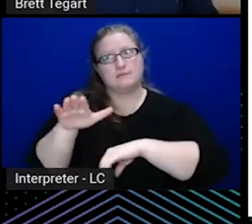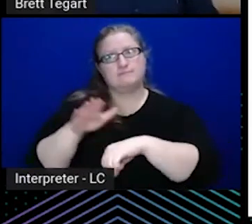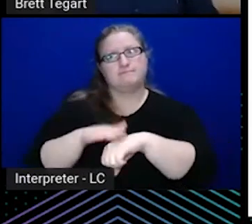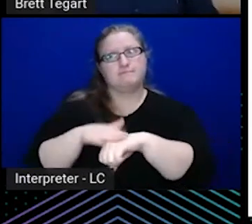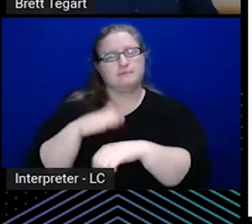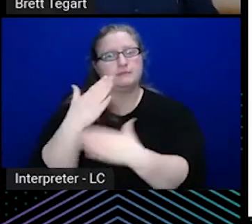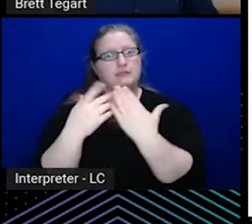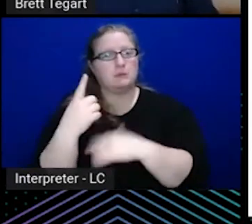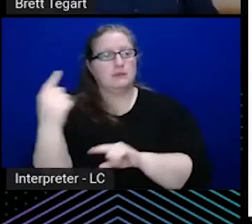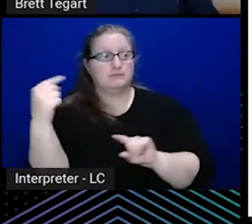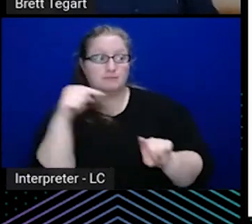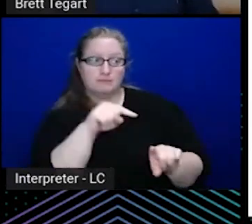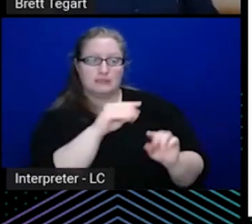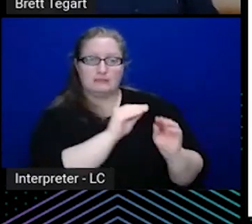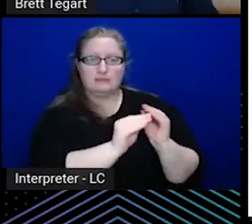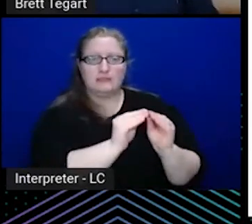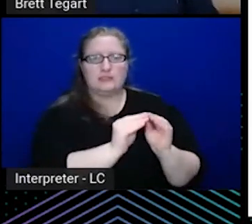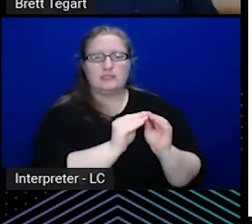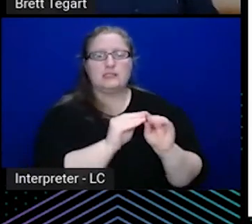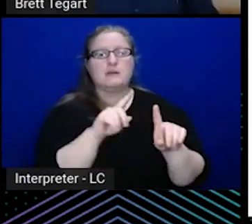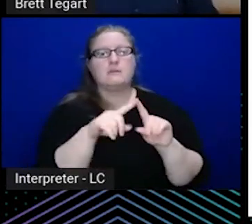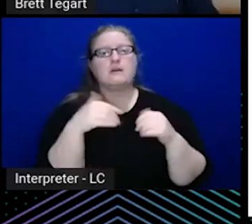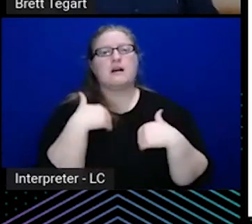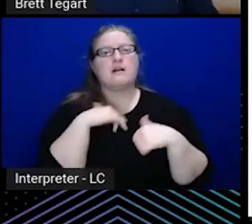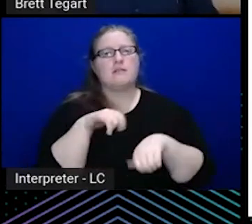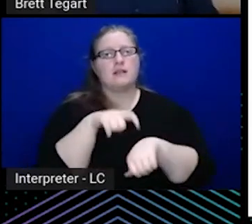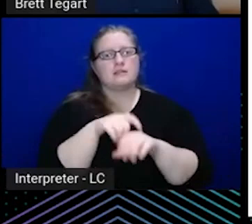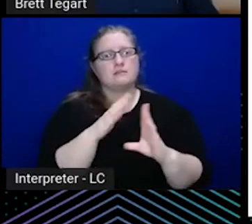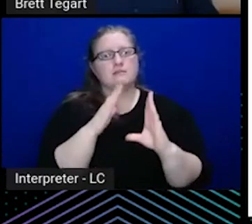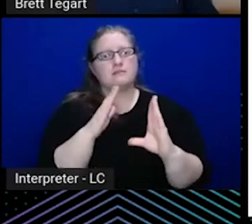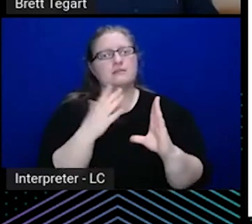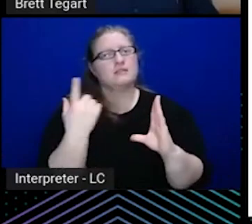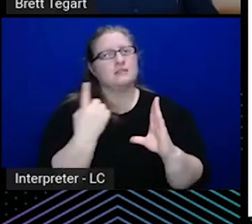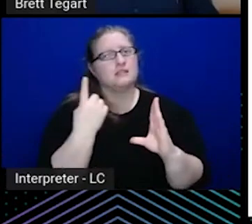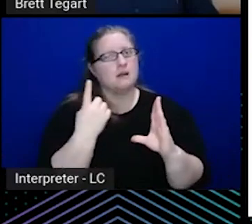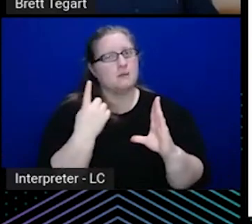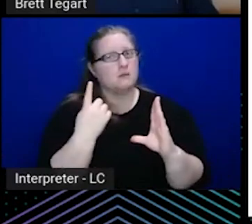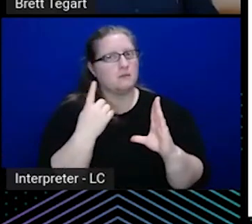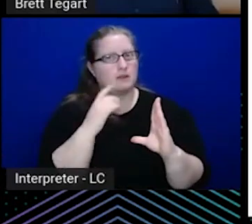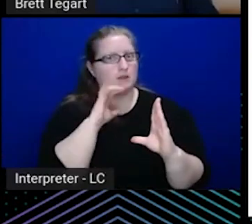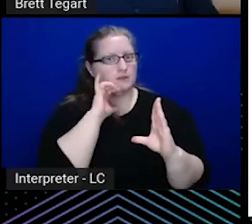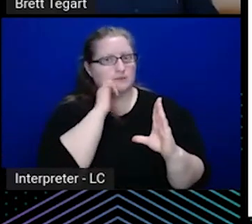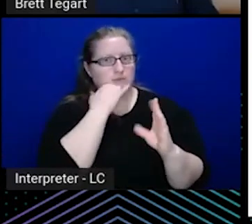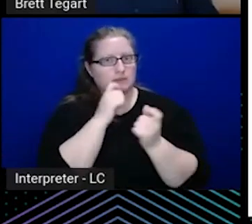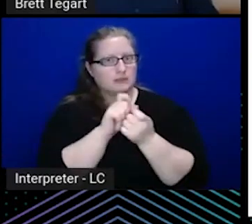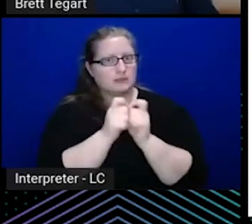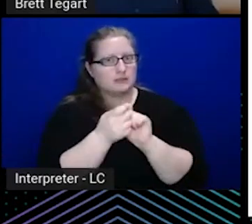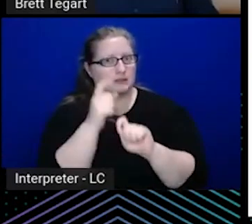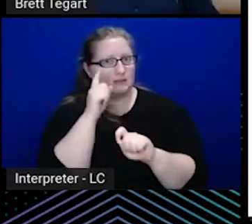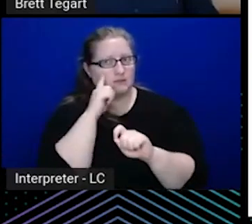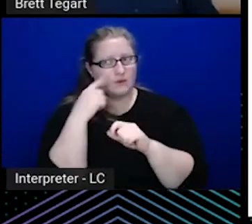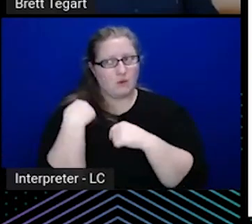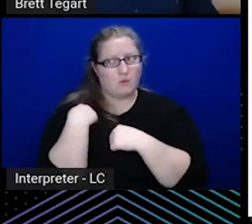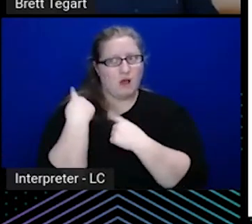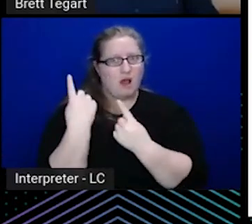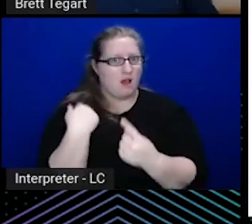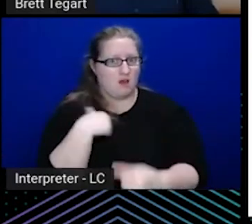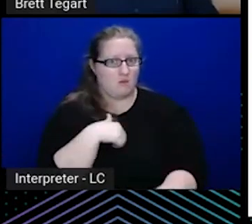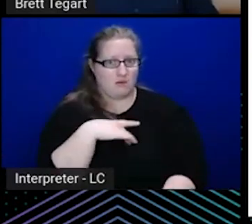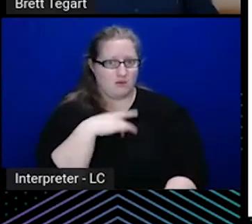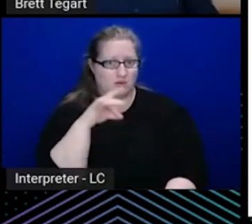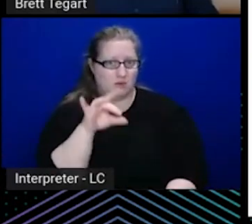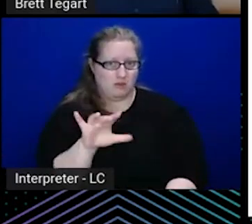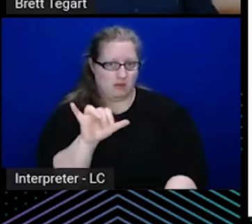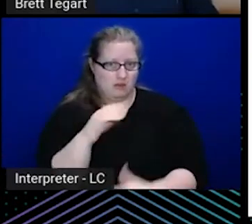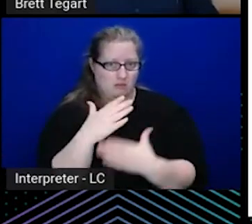But there's always that window of something that's been misconfigured for a while, and we don't like that window. So the goal is to make